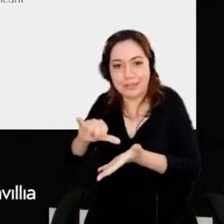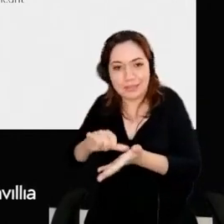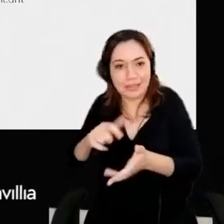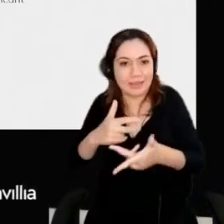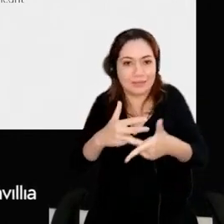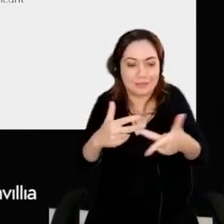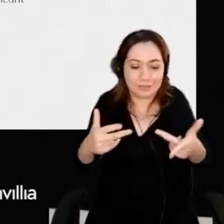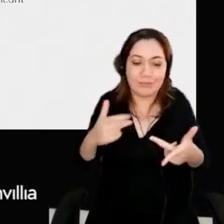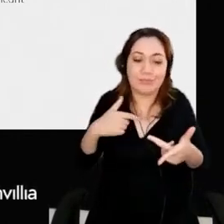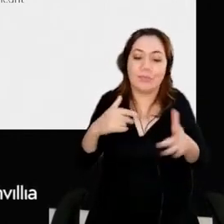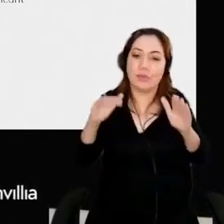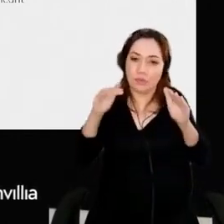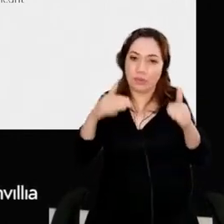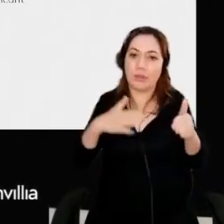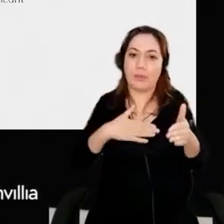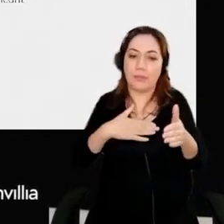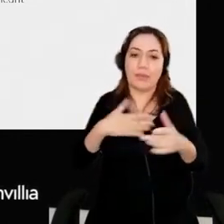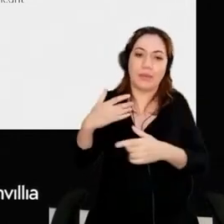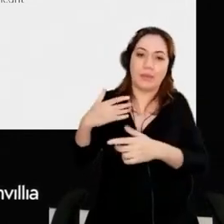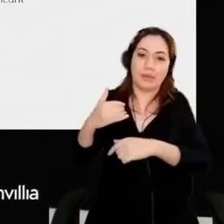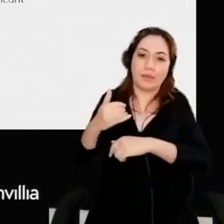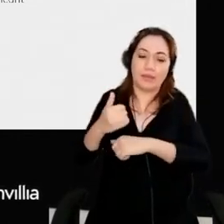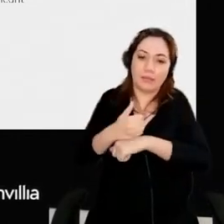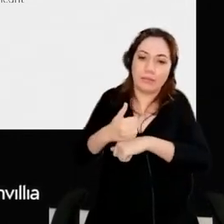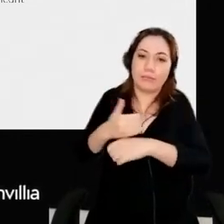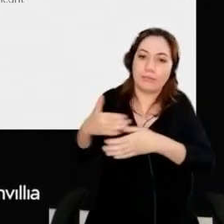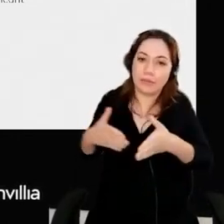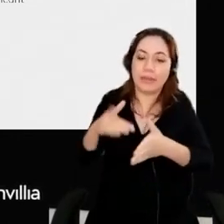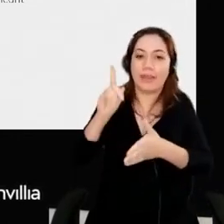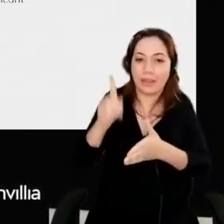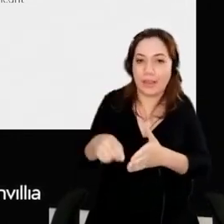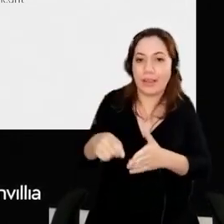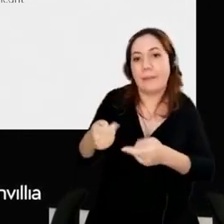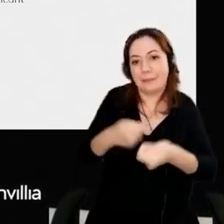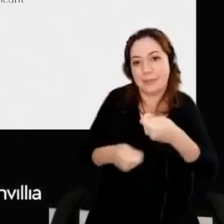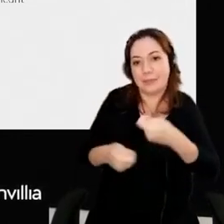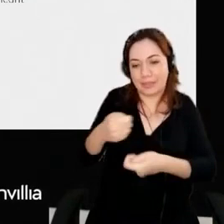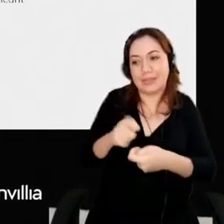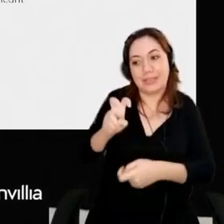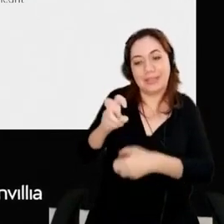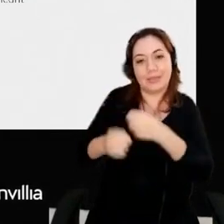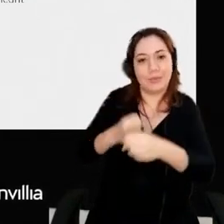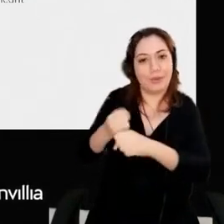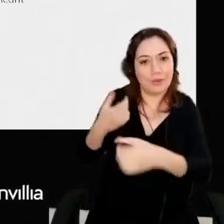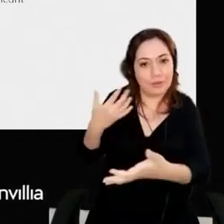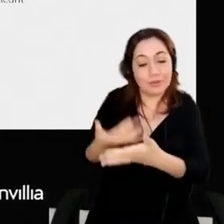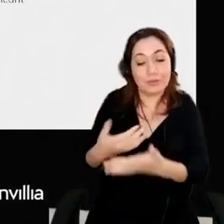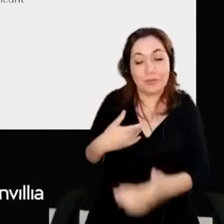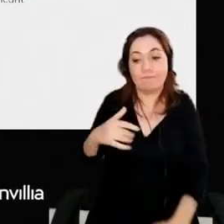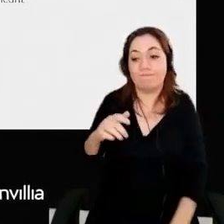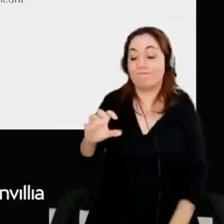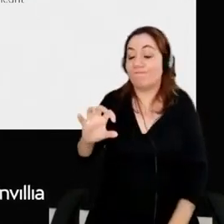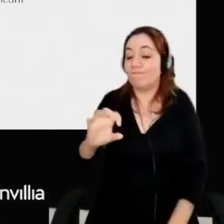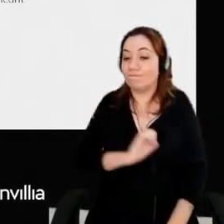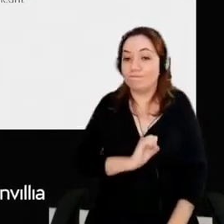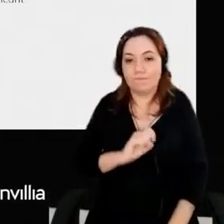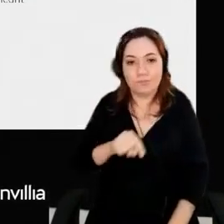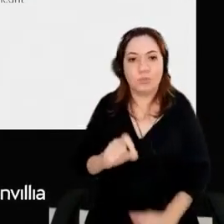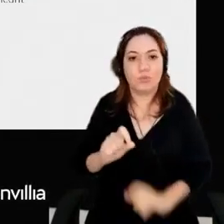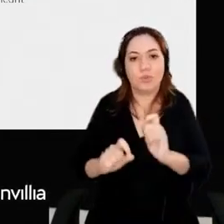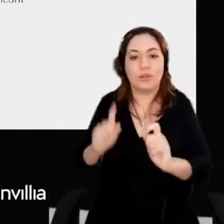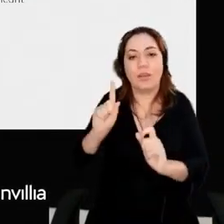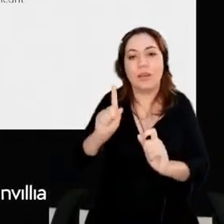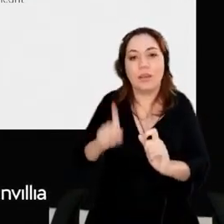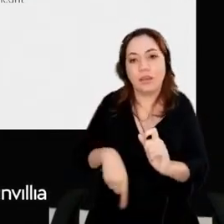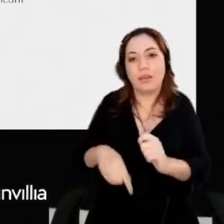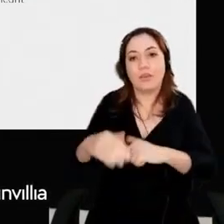I've been doing for the last 5 years. And something I'm very passionate about is conversational commerce. What are my